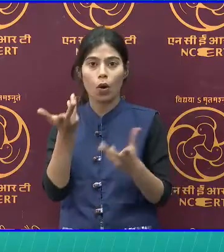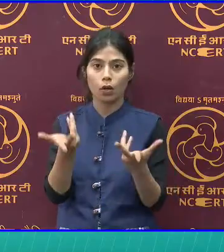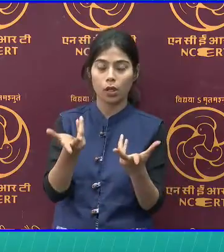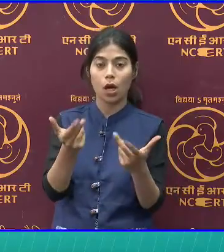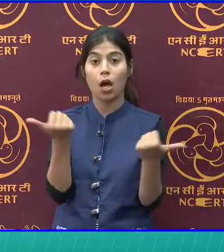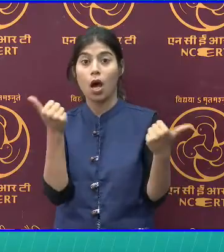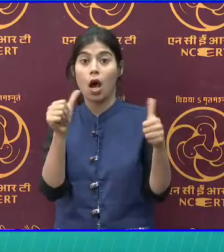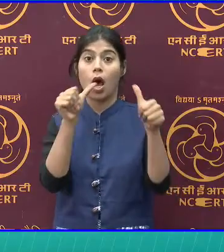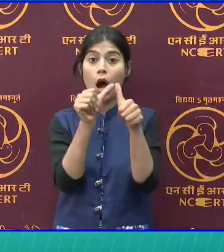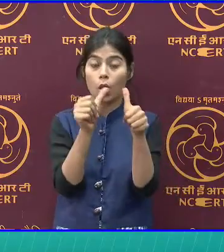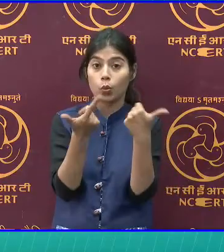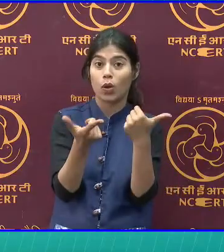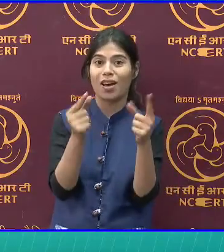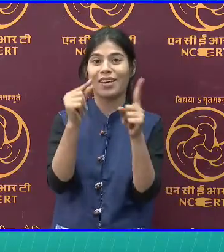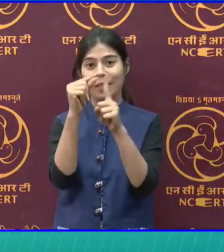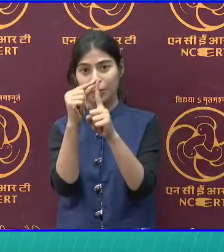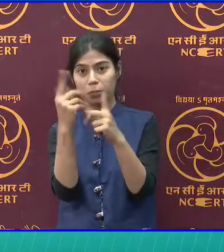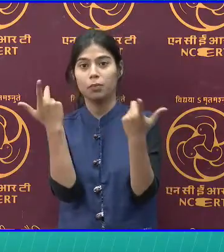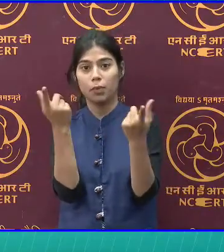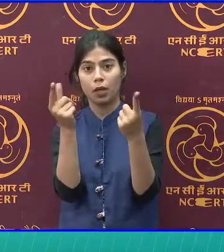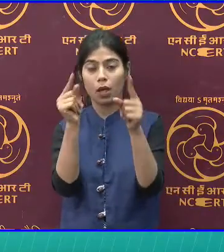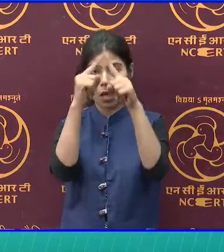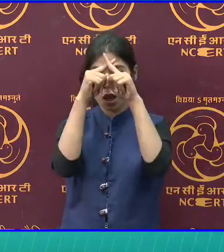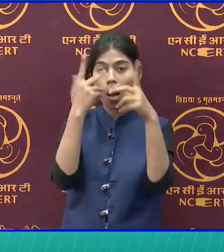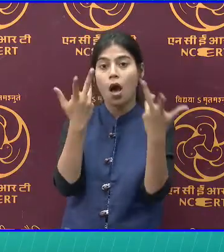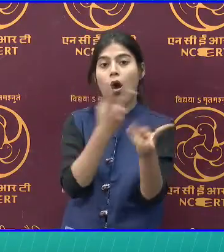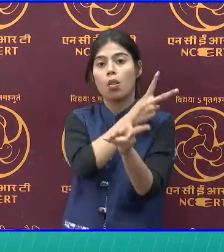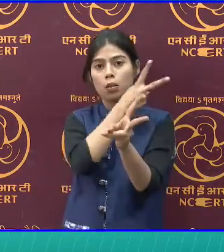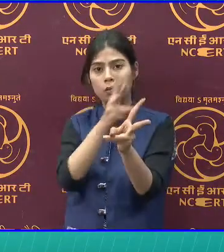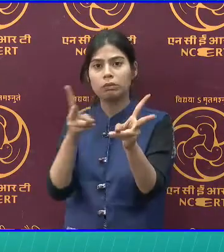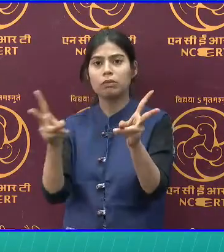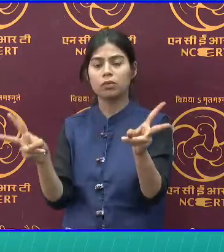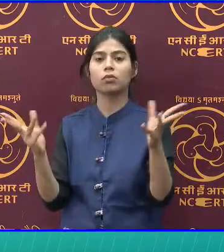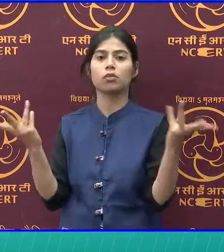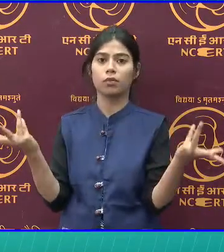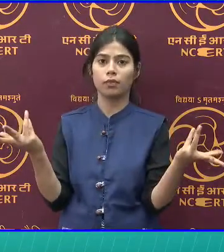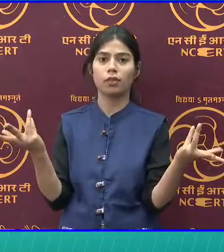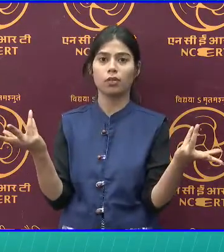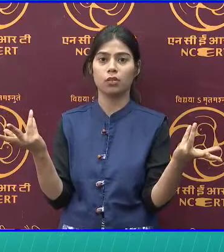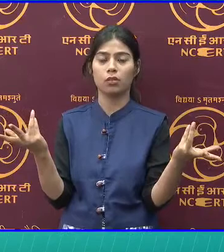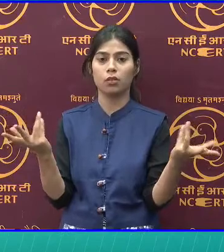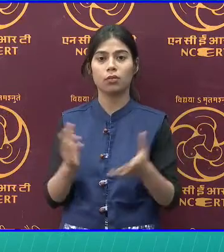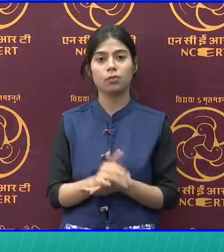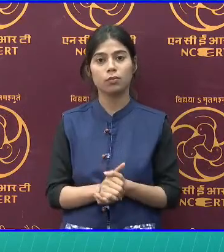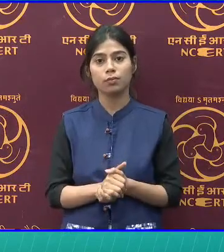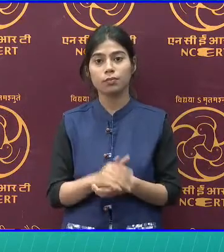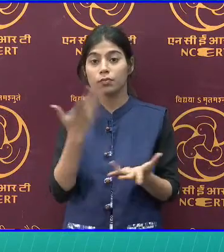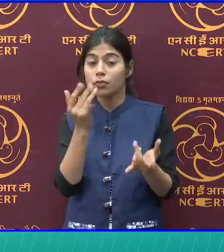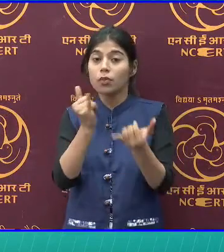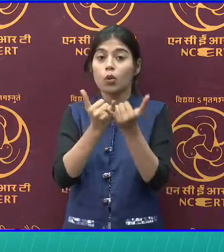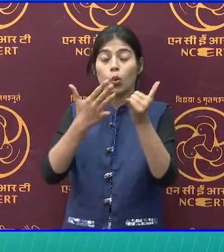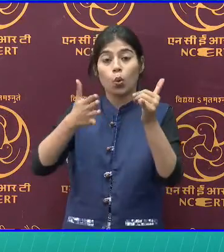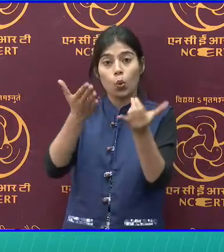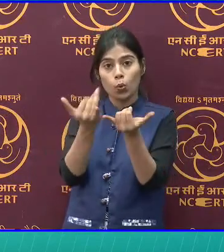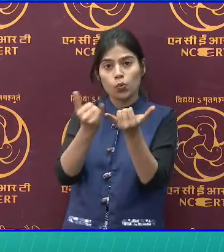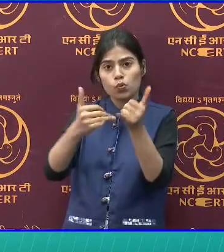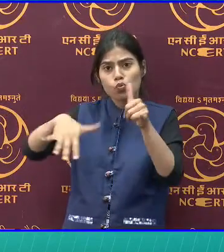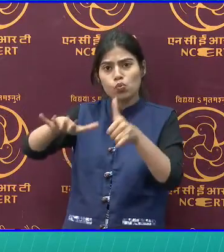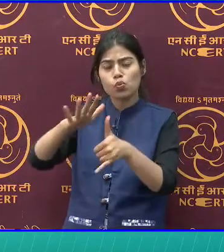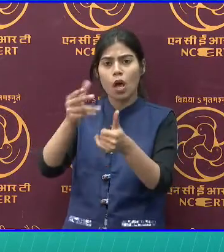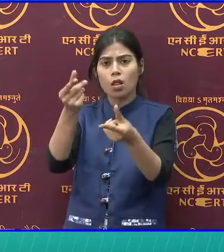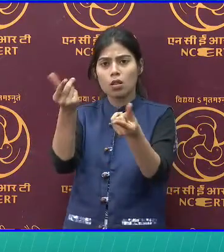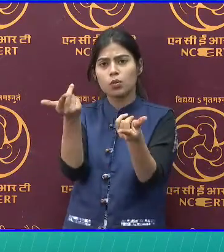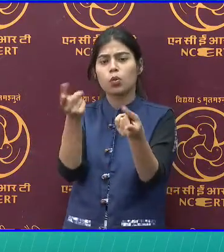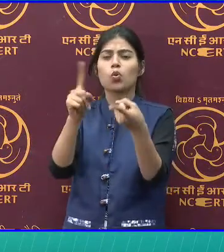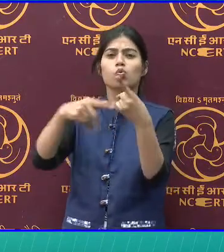Pradesh or in Tamil Nadu or Jammu Kashmir, the experiment will yield same results actually. Whereas the social experiment, if you do it in the different